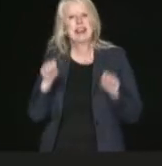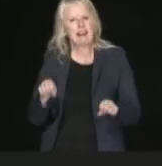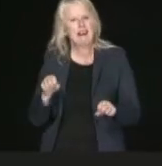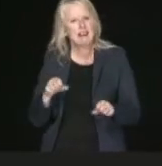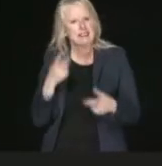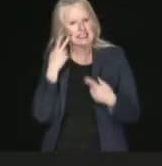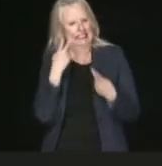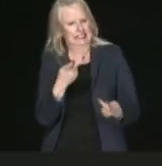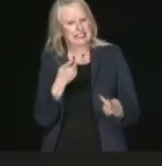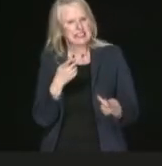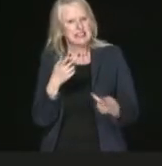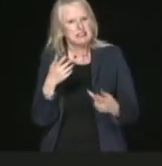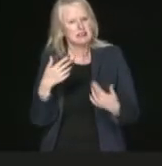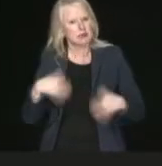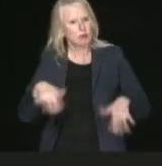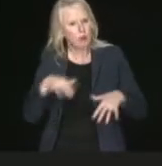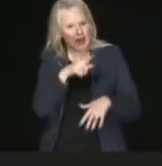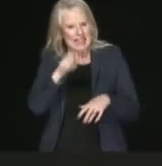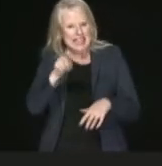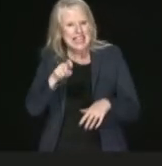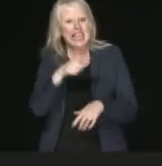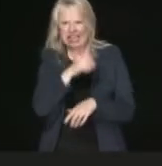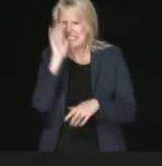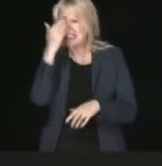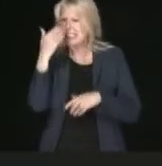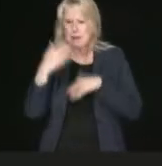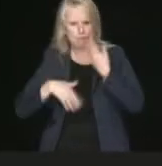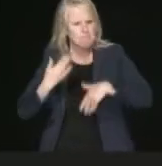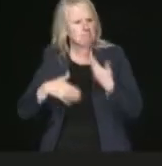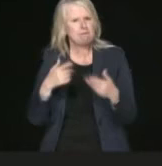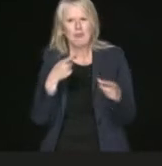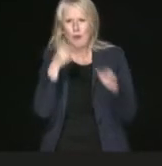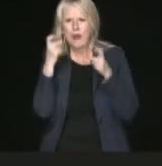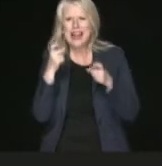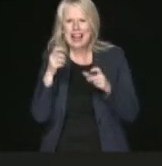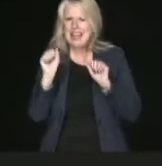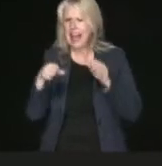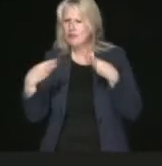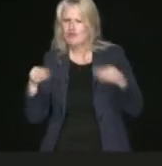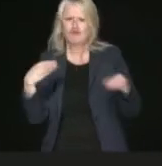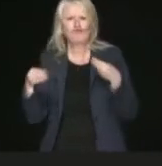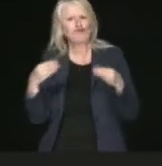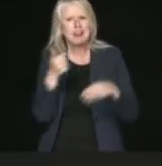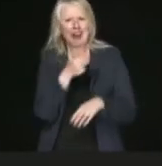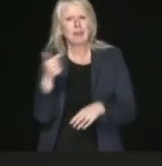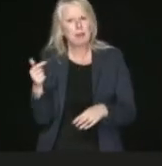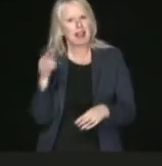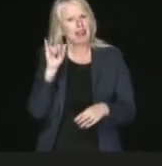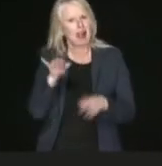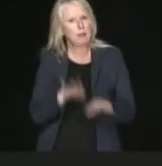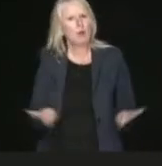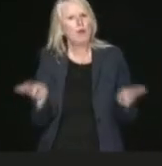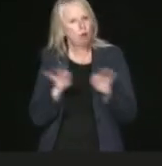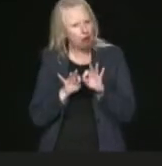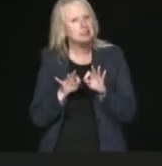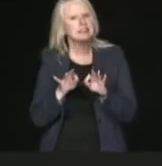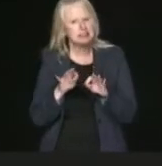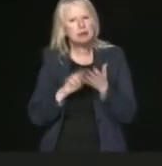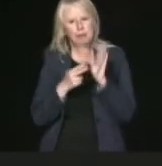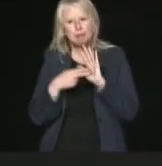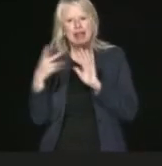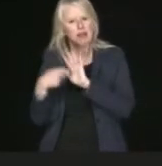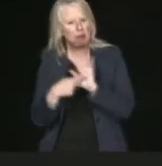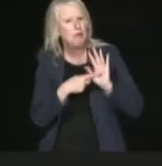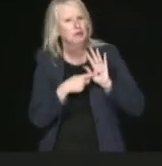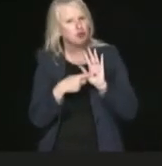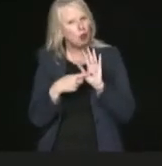when it's necessary, we can move very, very quickly and nimbly as a government is one that should inform